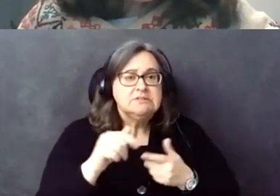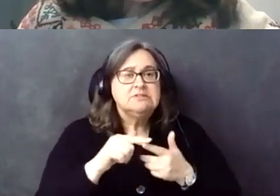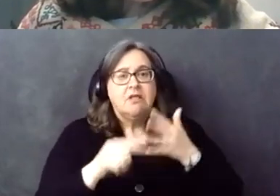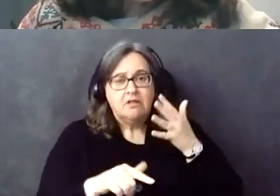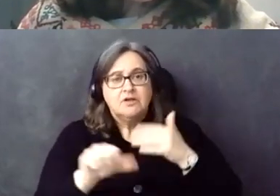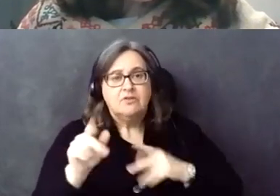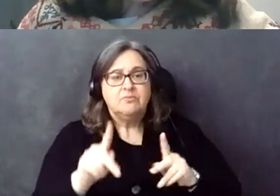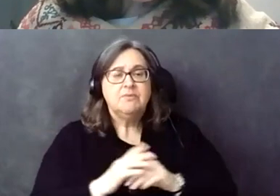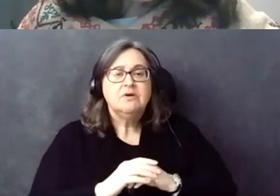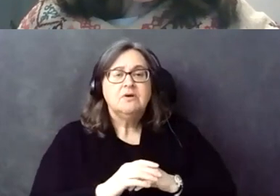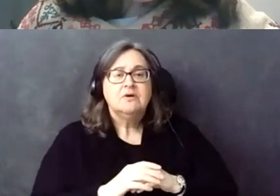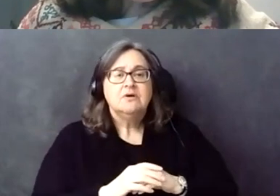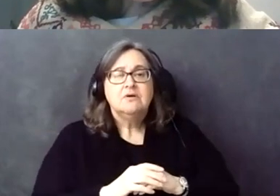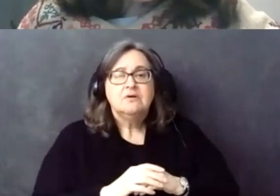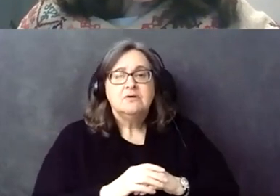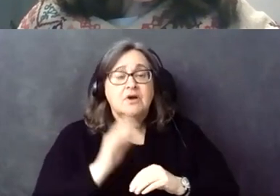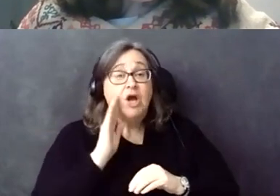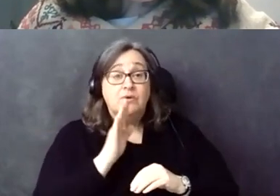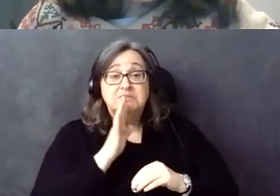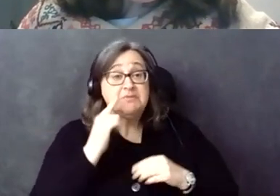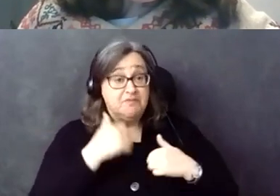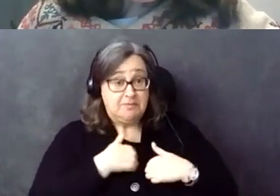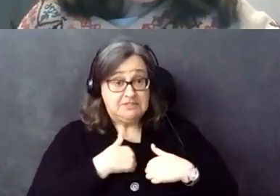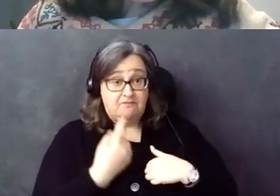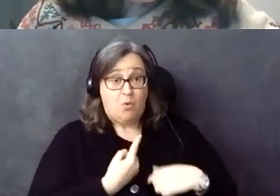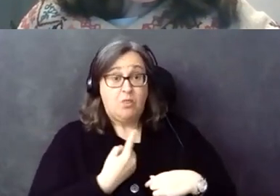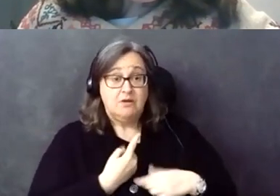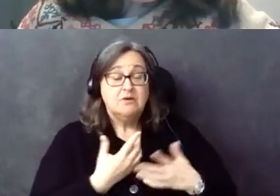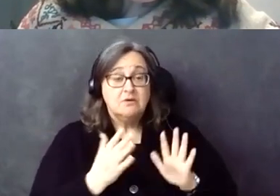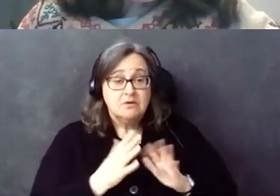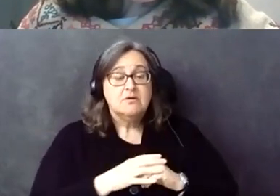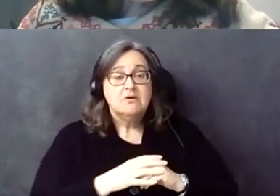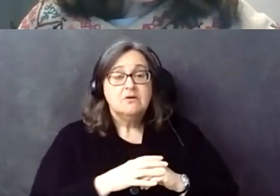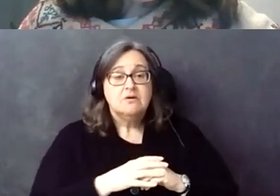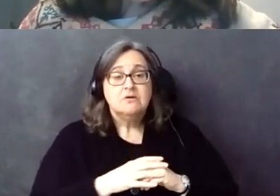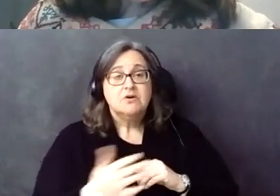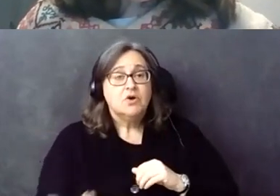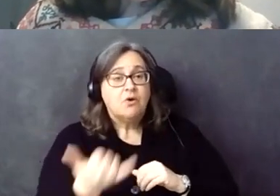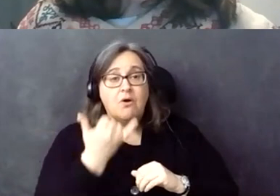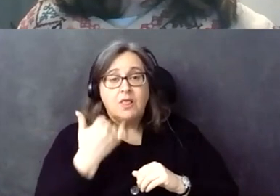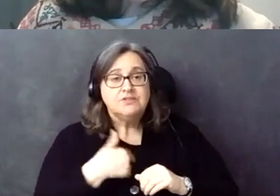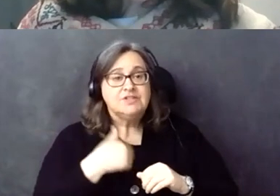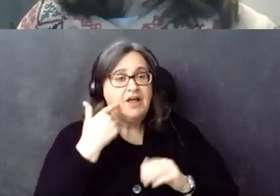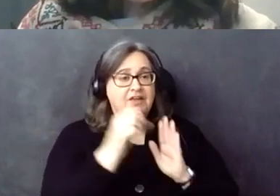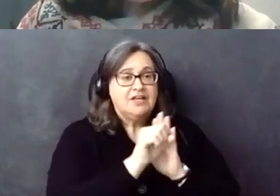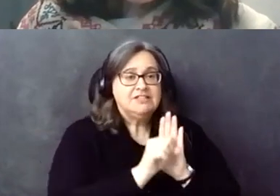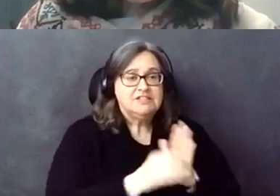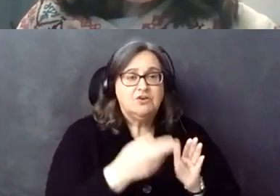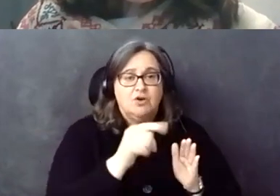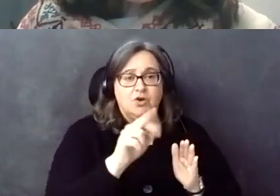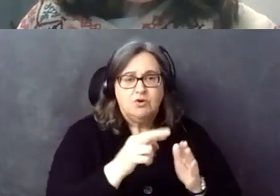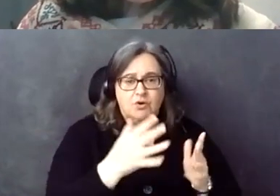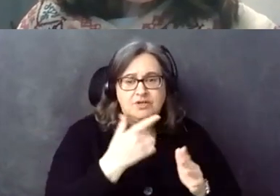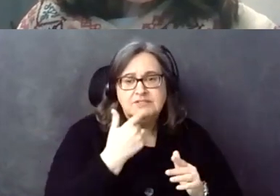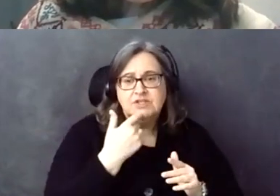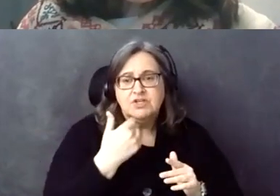know, I can only speak for myself and to say that call us. And I think Senator Hunter has said this over and over, right?